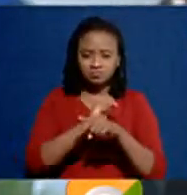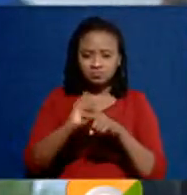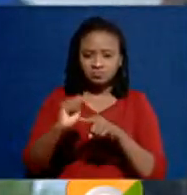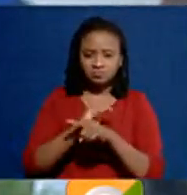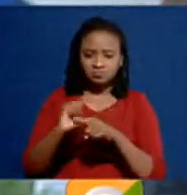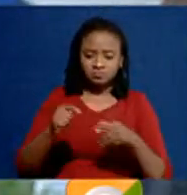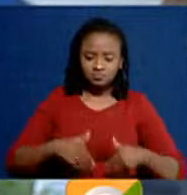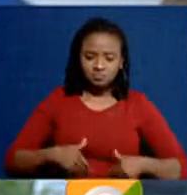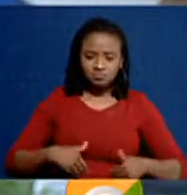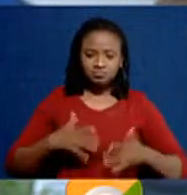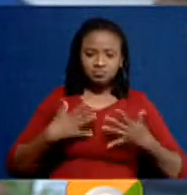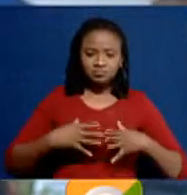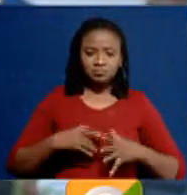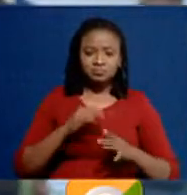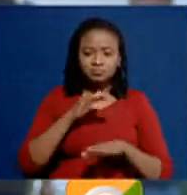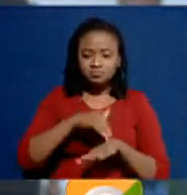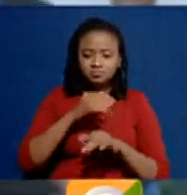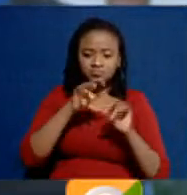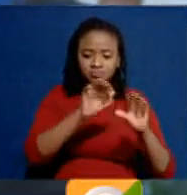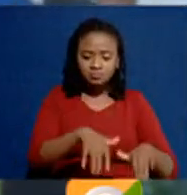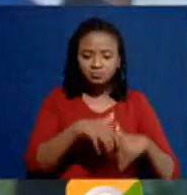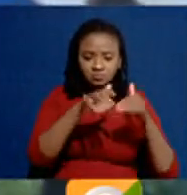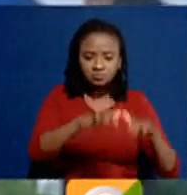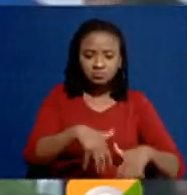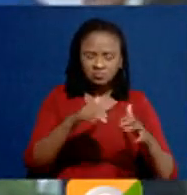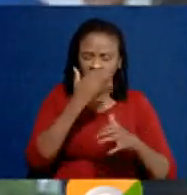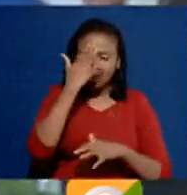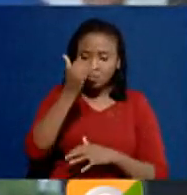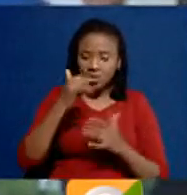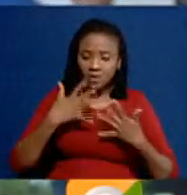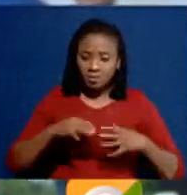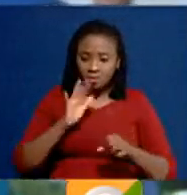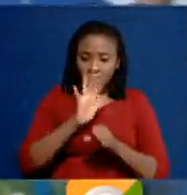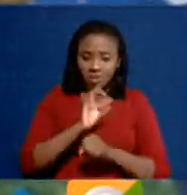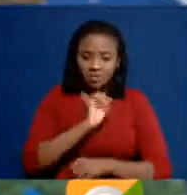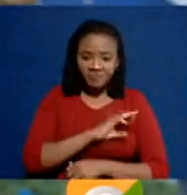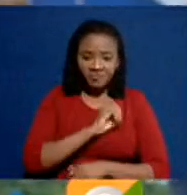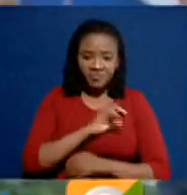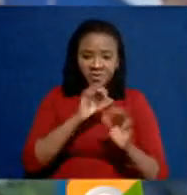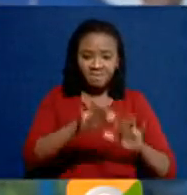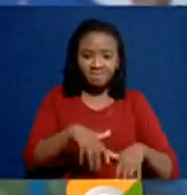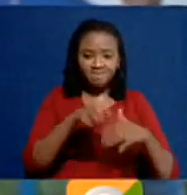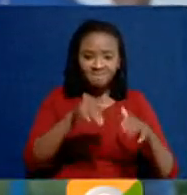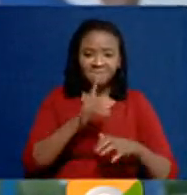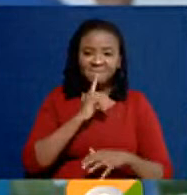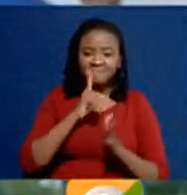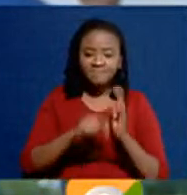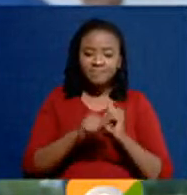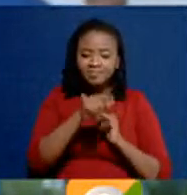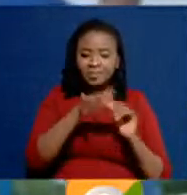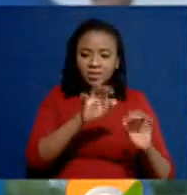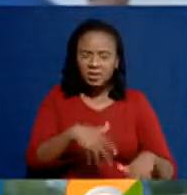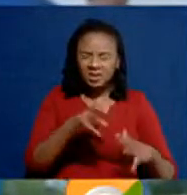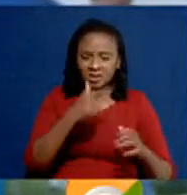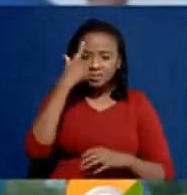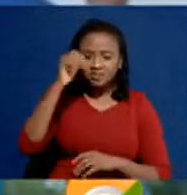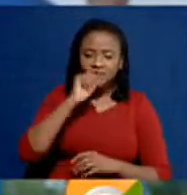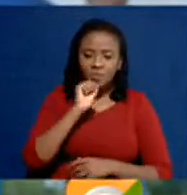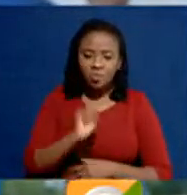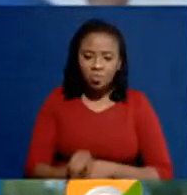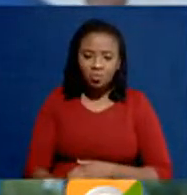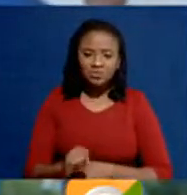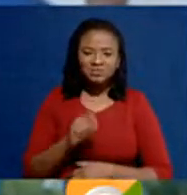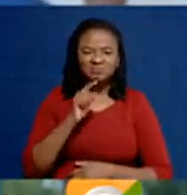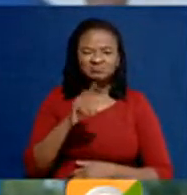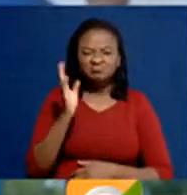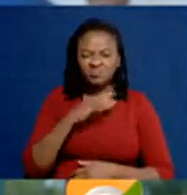about agriculture. Because you see, people used to fear agriculture, saying agriculture is for the old, is dirty. But now we want